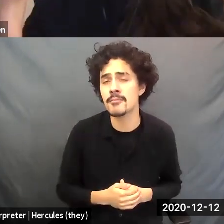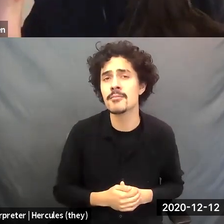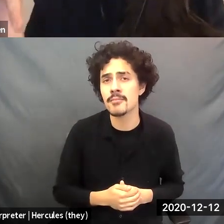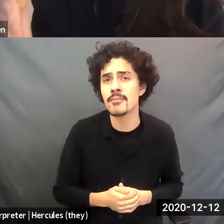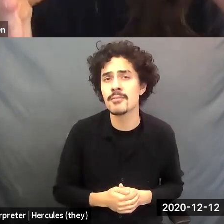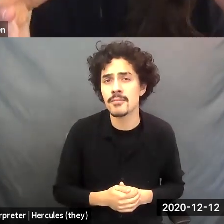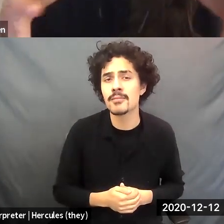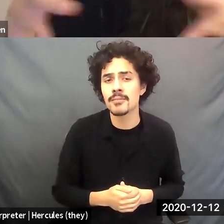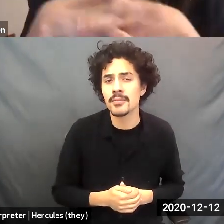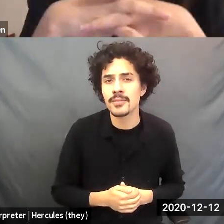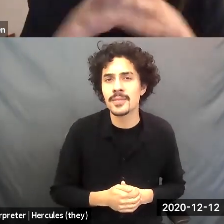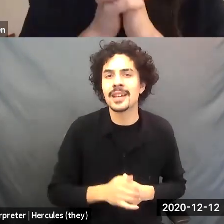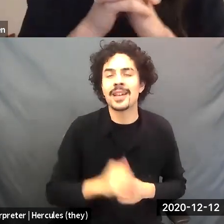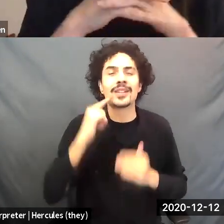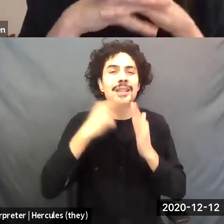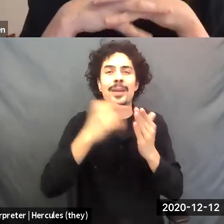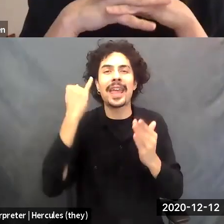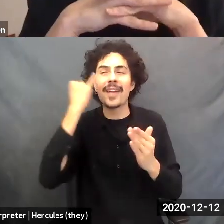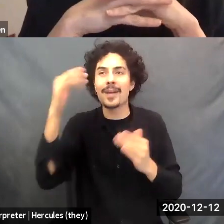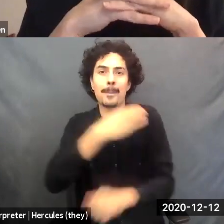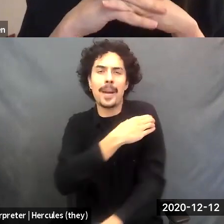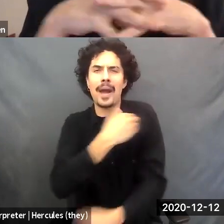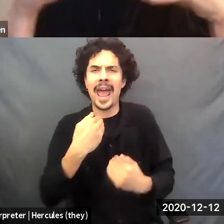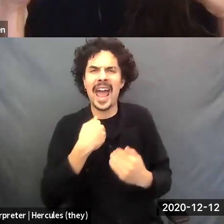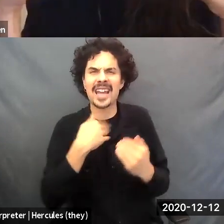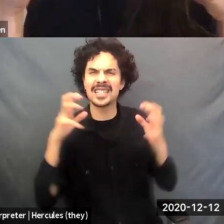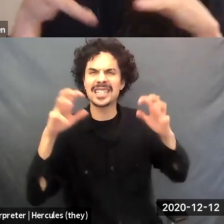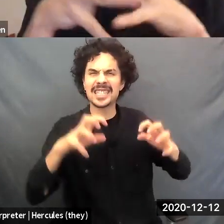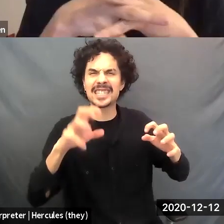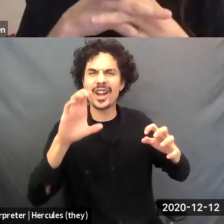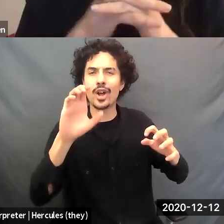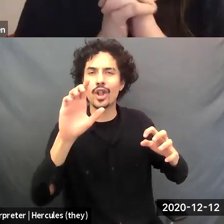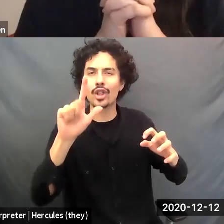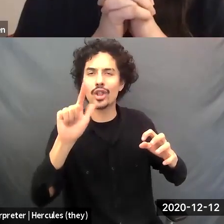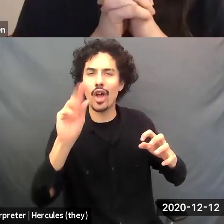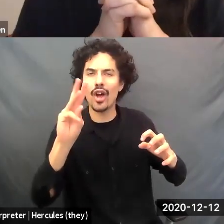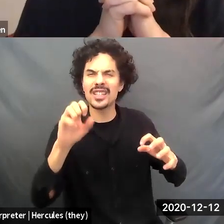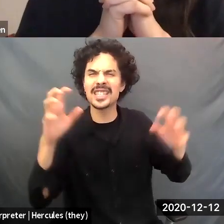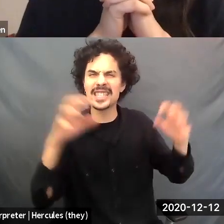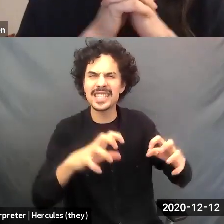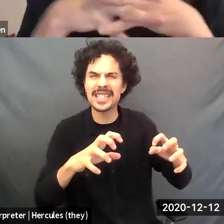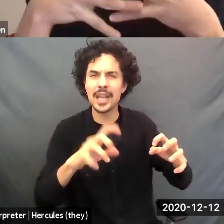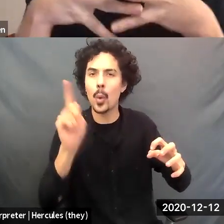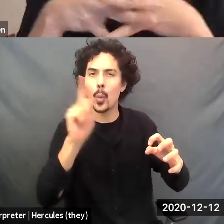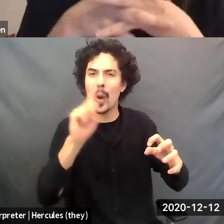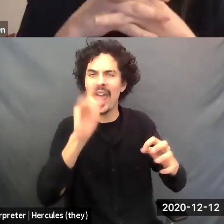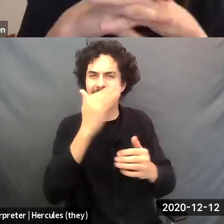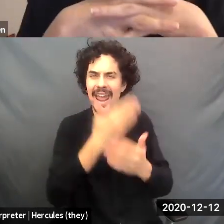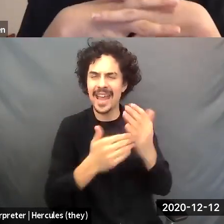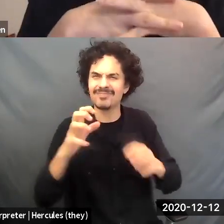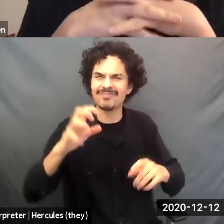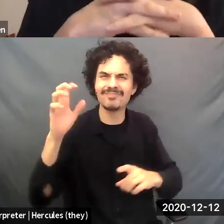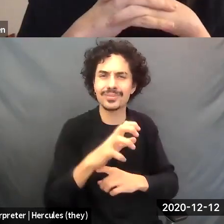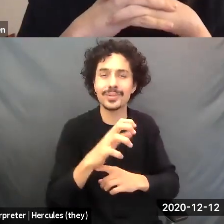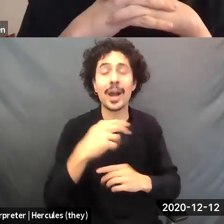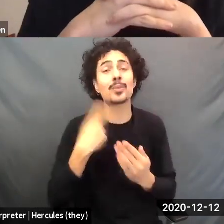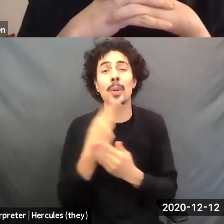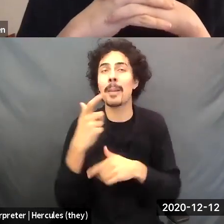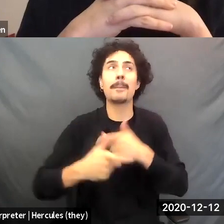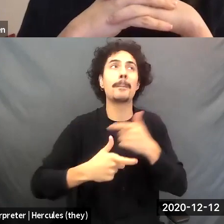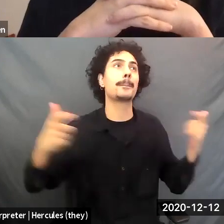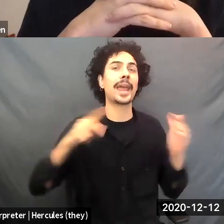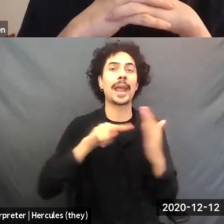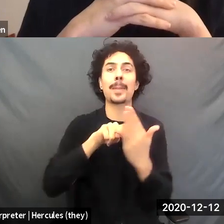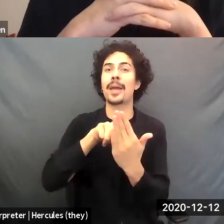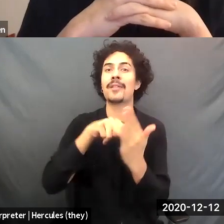takes its claws to, again, use a very kind of, I'm very, using big metaphors today. But, but